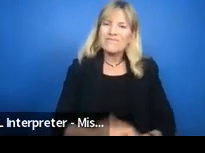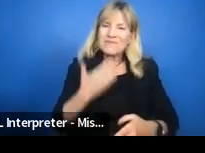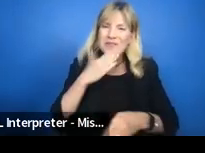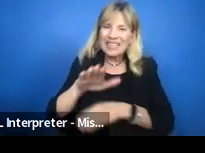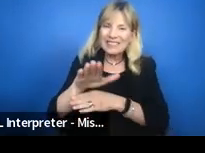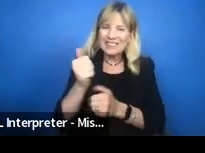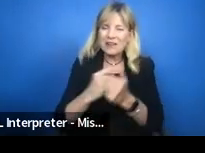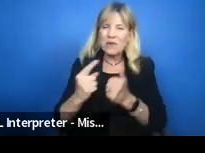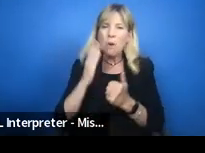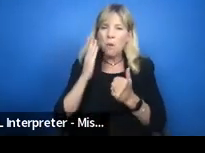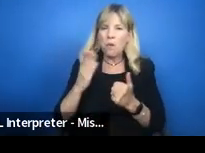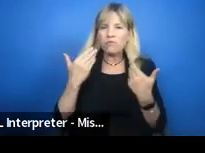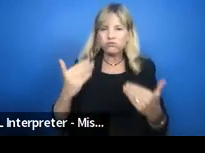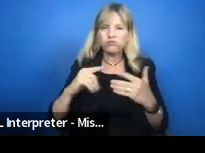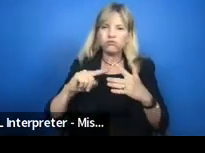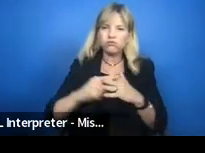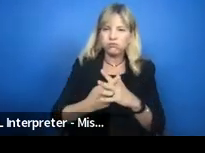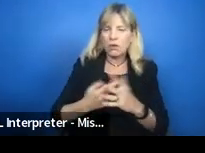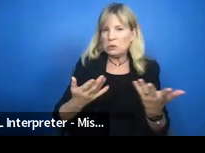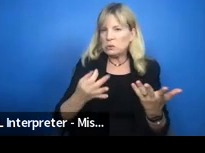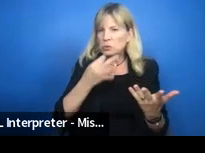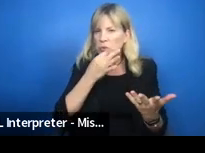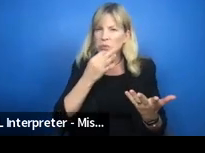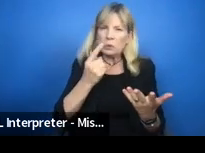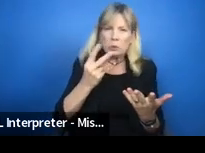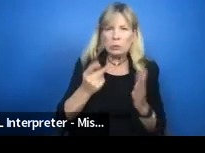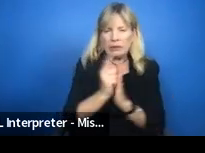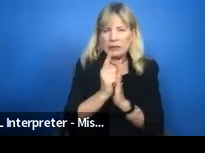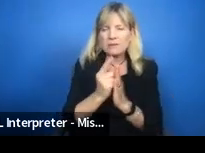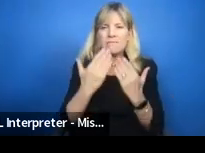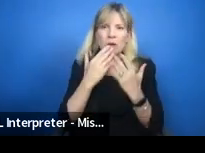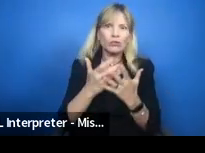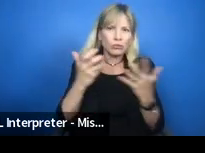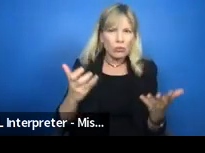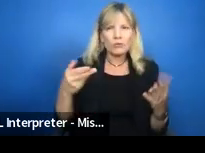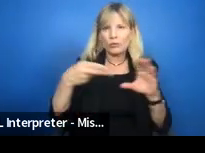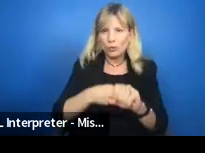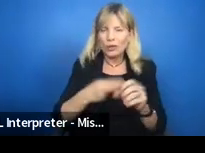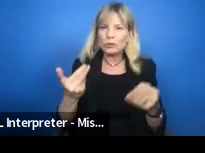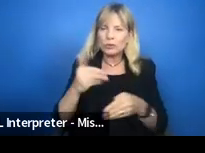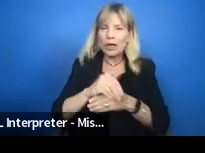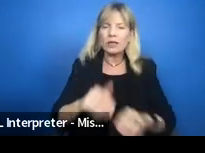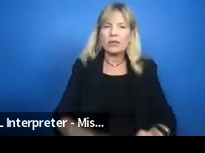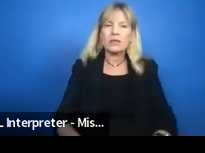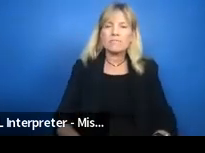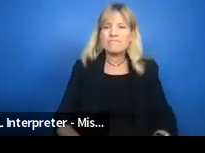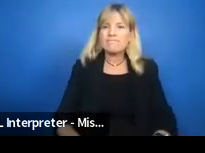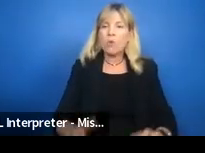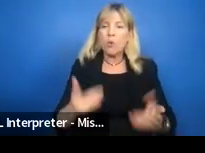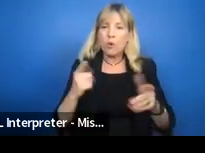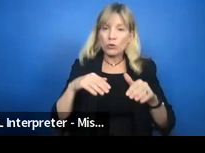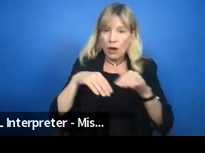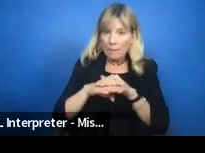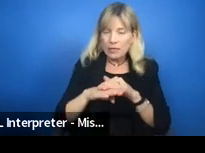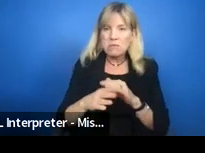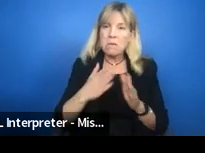evening, everyone. We're going to go ahead and get started in just a minute. Thank you so much for joining us. As you're coming in, if you could let